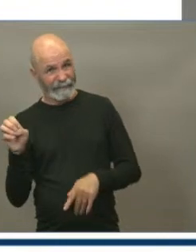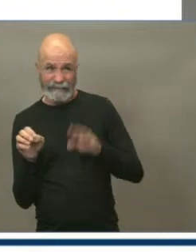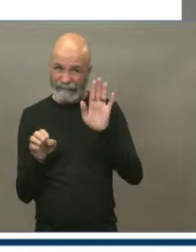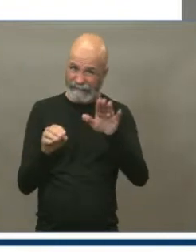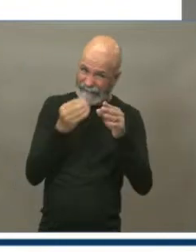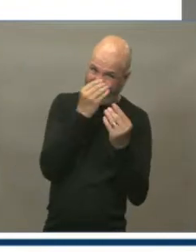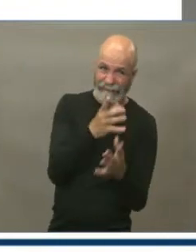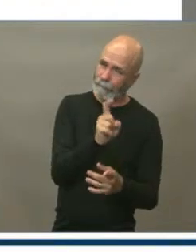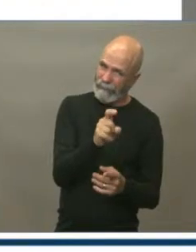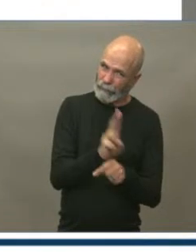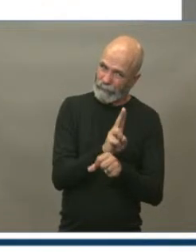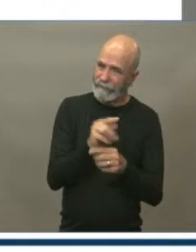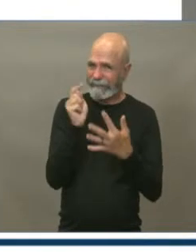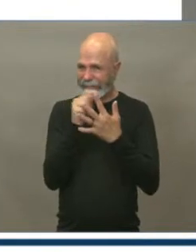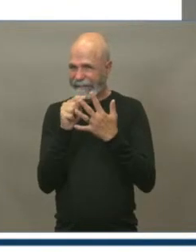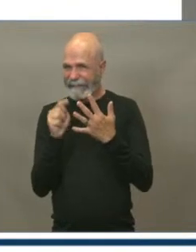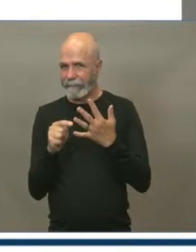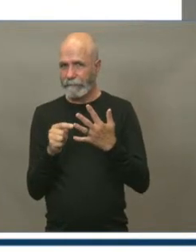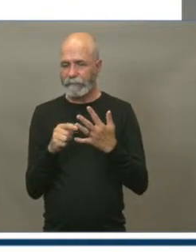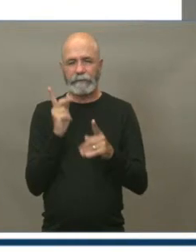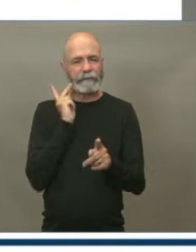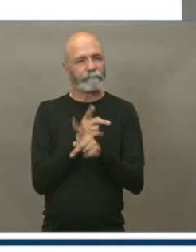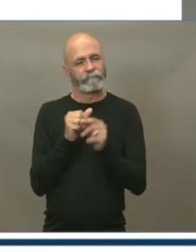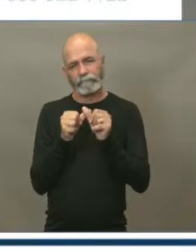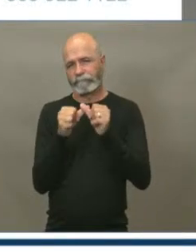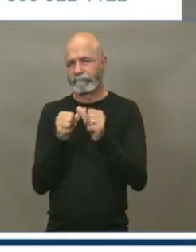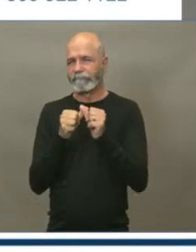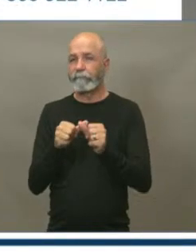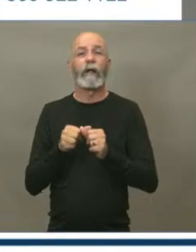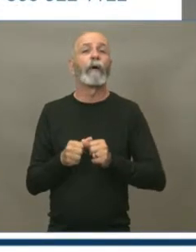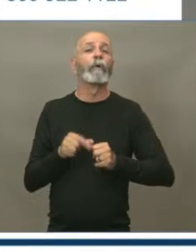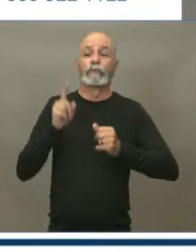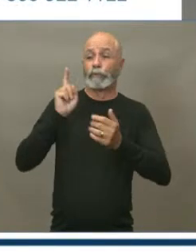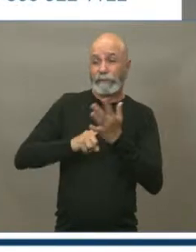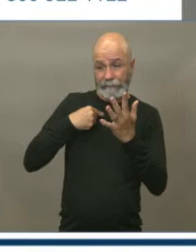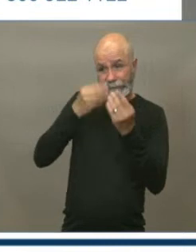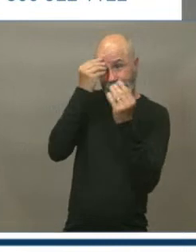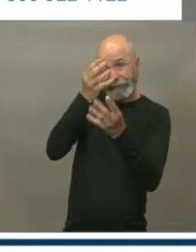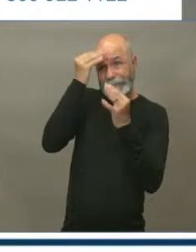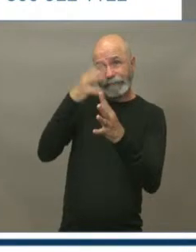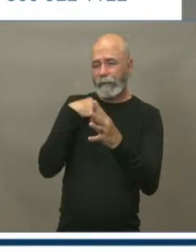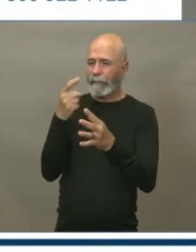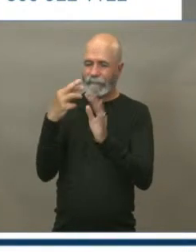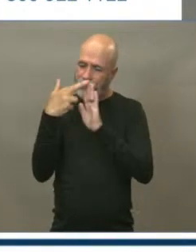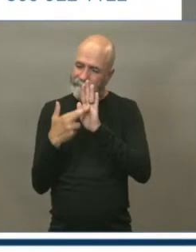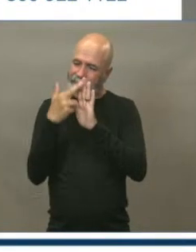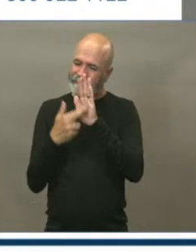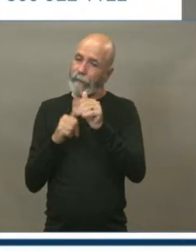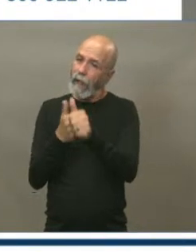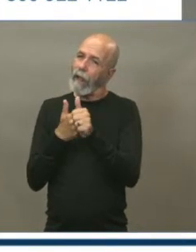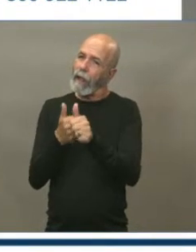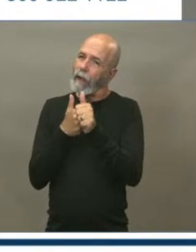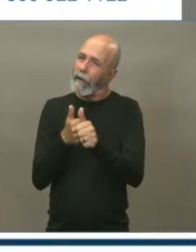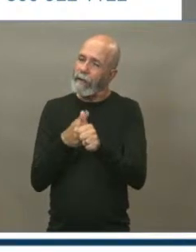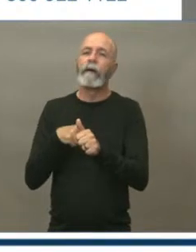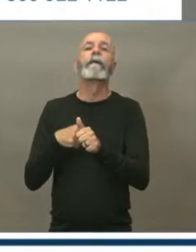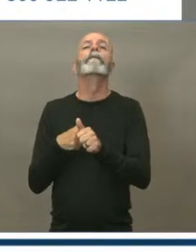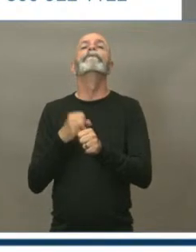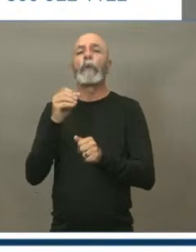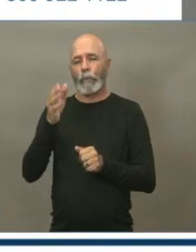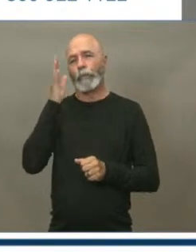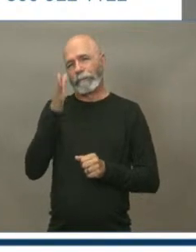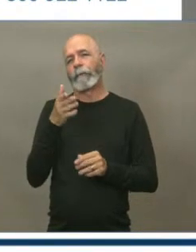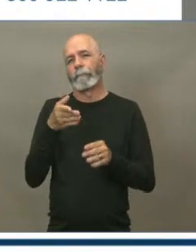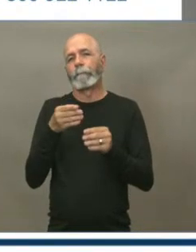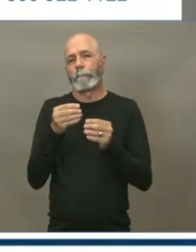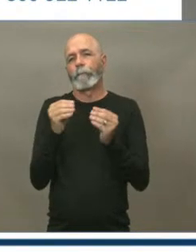sectoral communications on the expectations and what's required for appropriate protocols. We're certainly looking